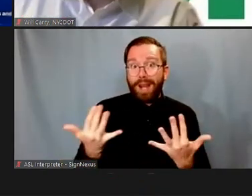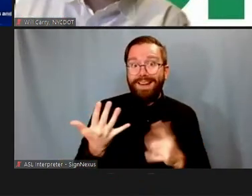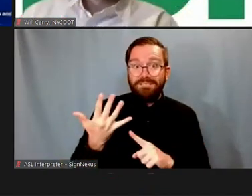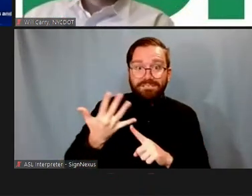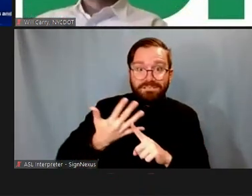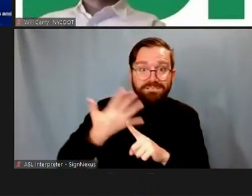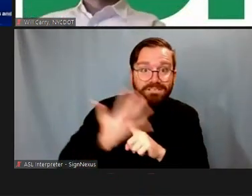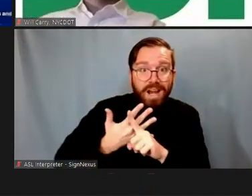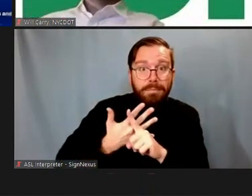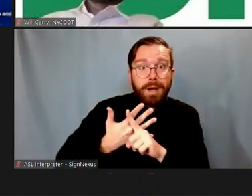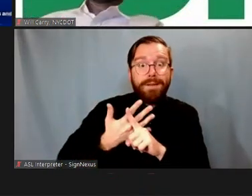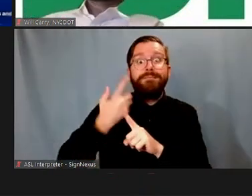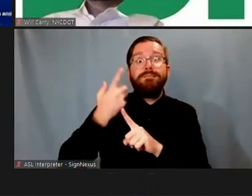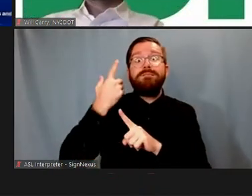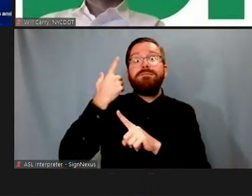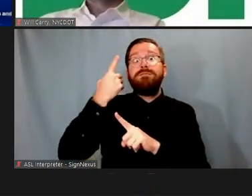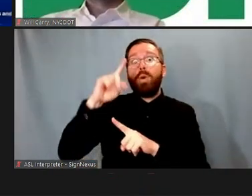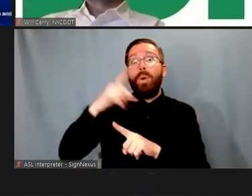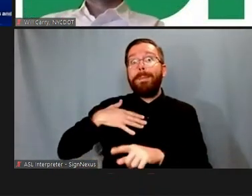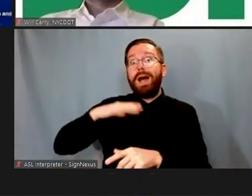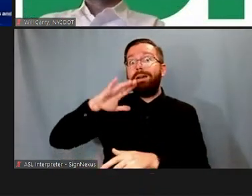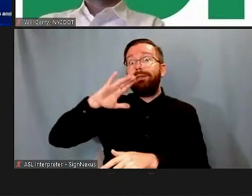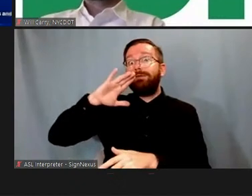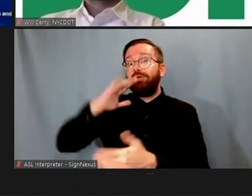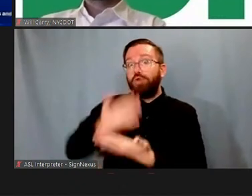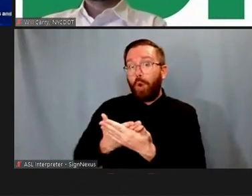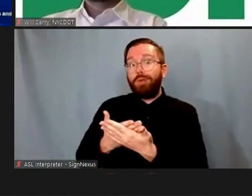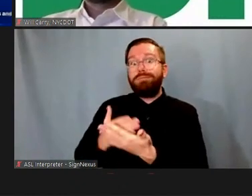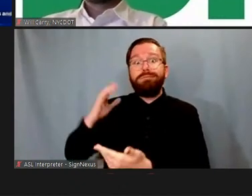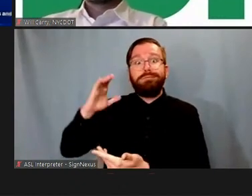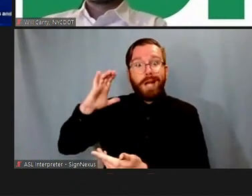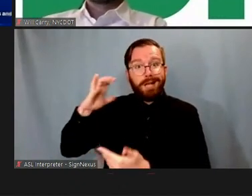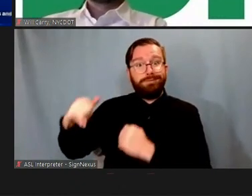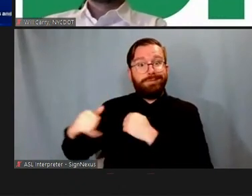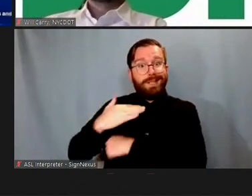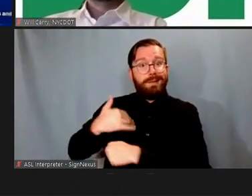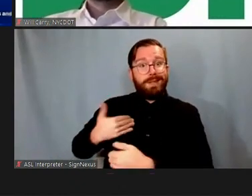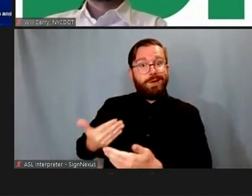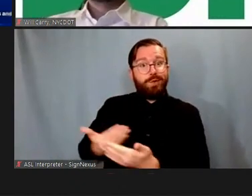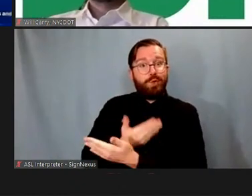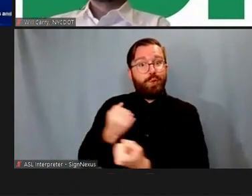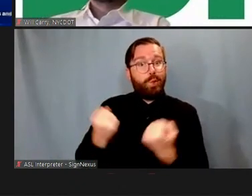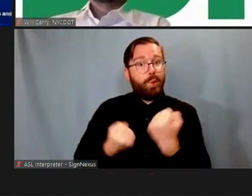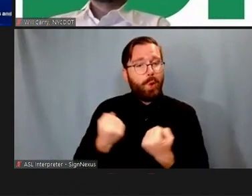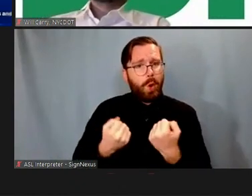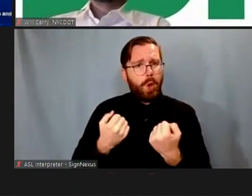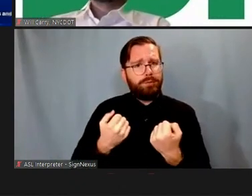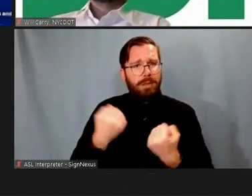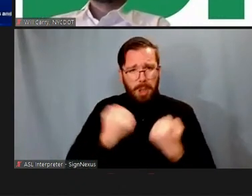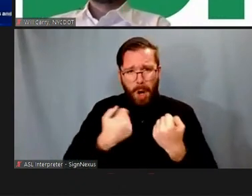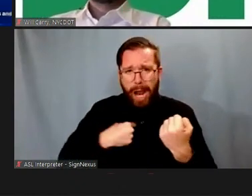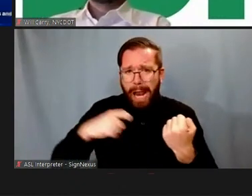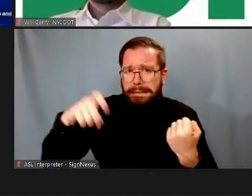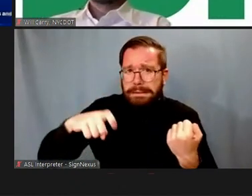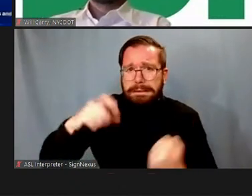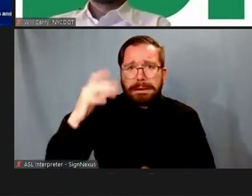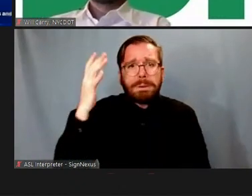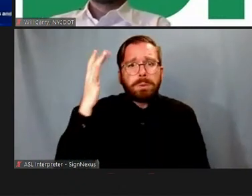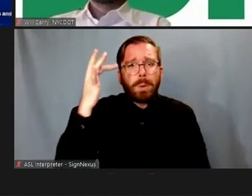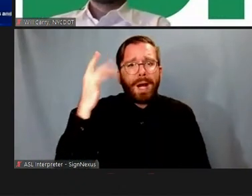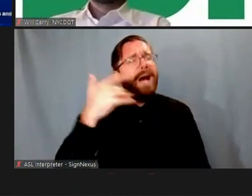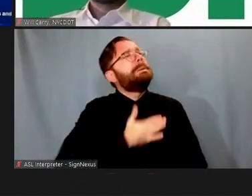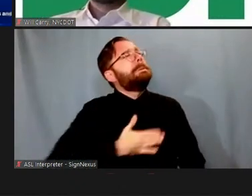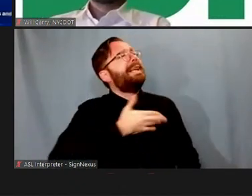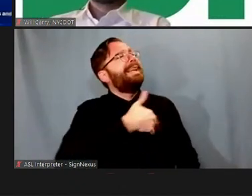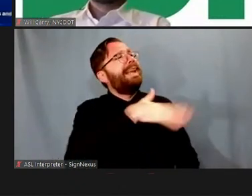for my daughter's cousin to send me another one i need to have the car because due to my daughter's excuse me man get out of the room please thank